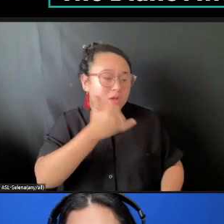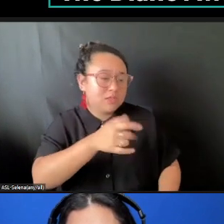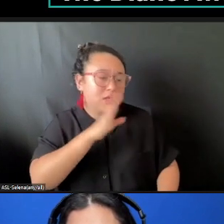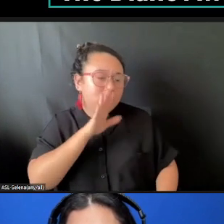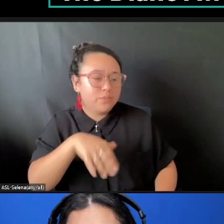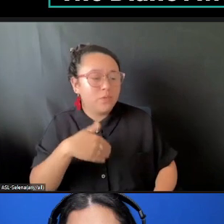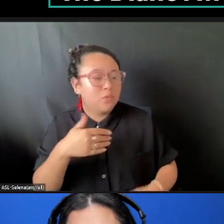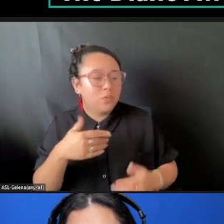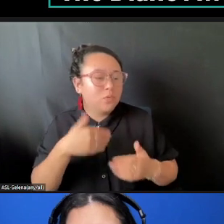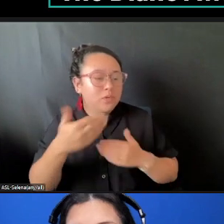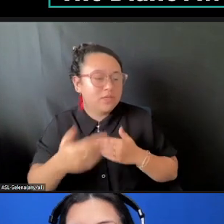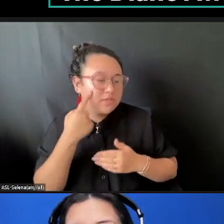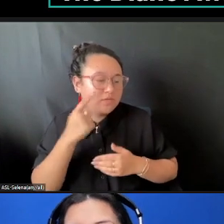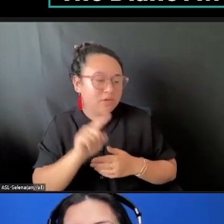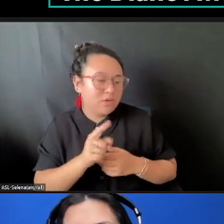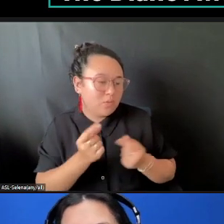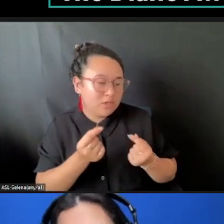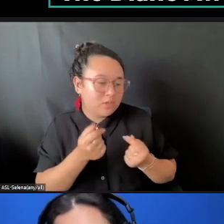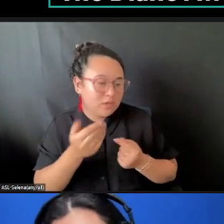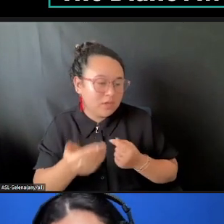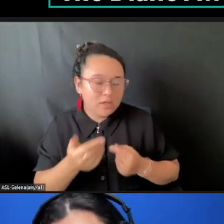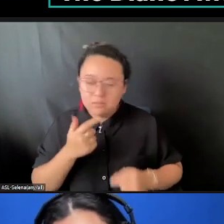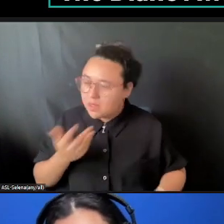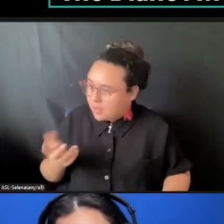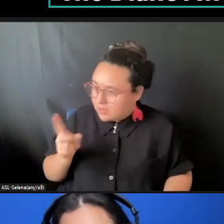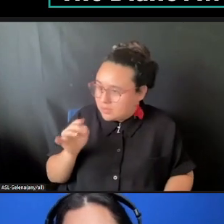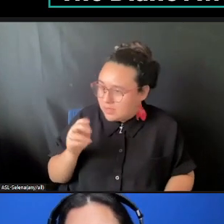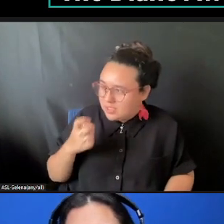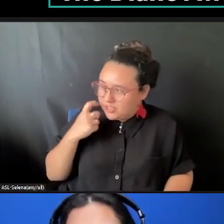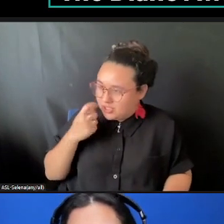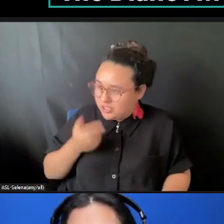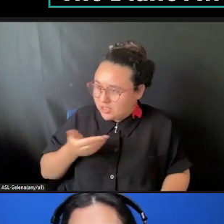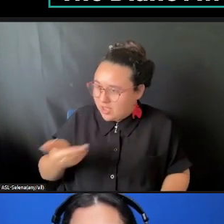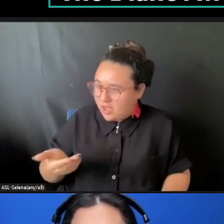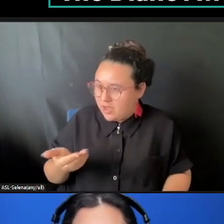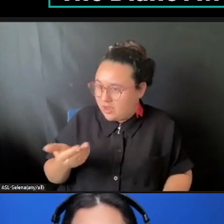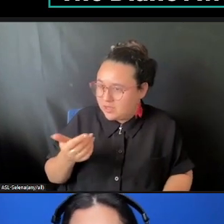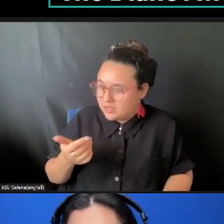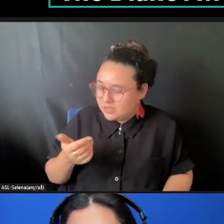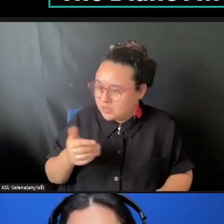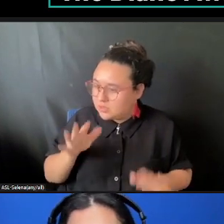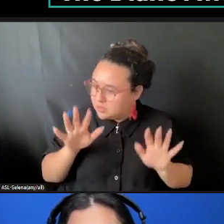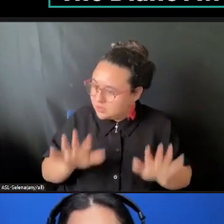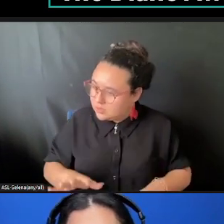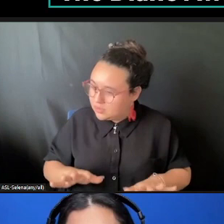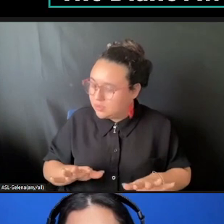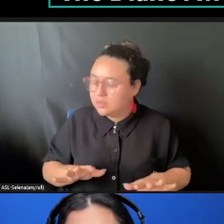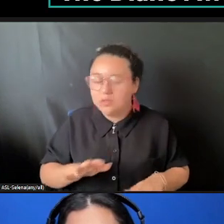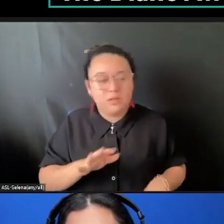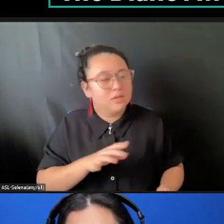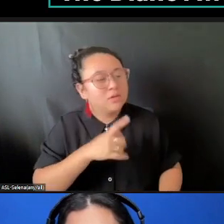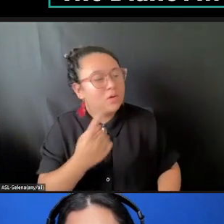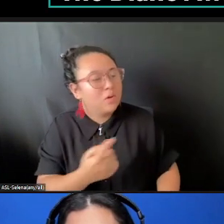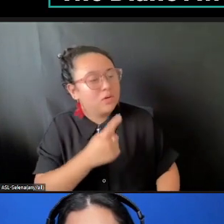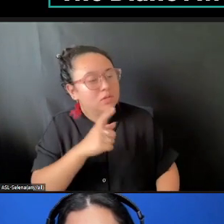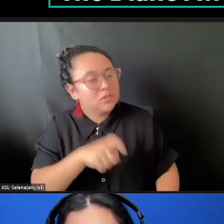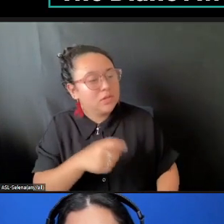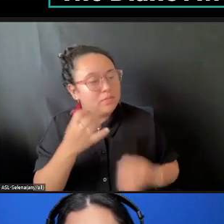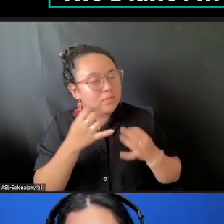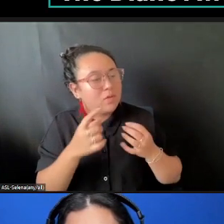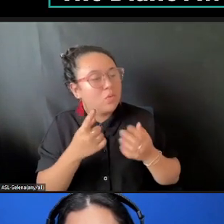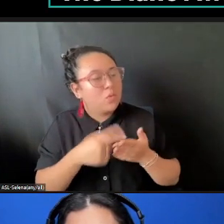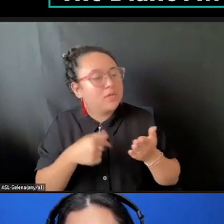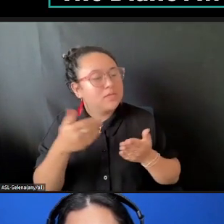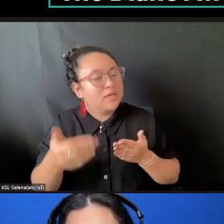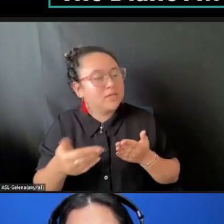what's next for you? Diane, I just got here. Like, can I take a moment? And she's like, you always need to be thinking about